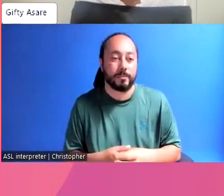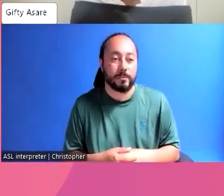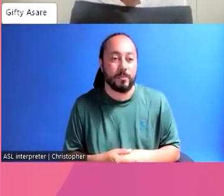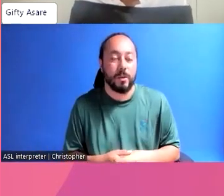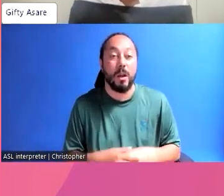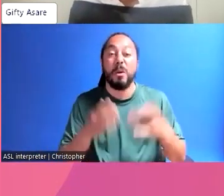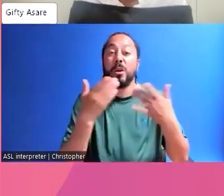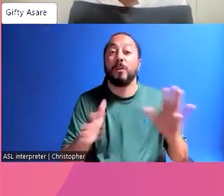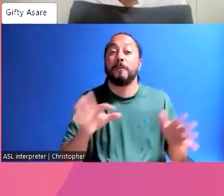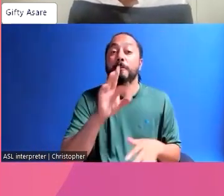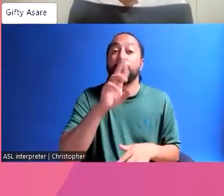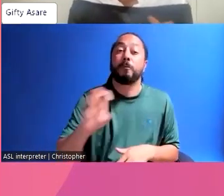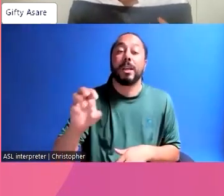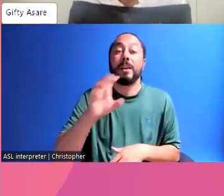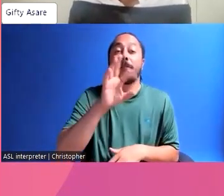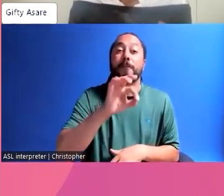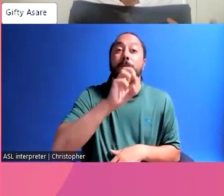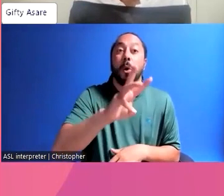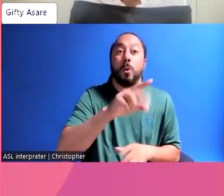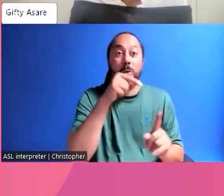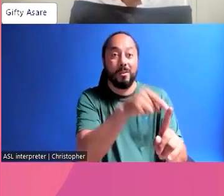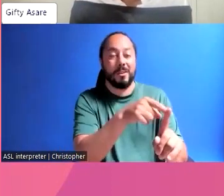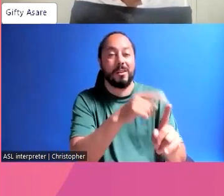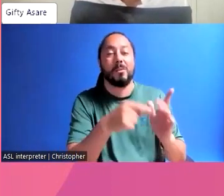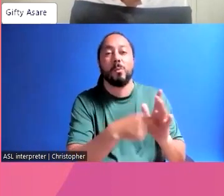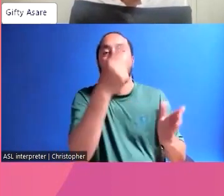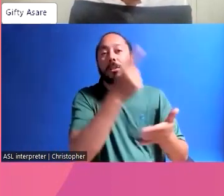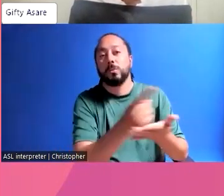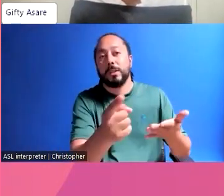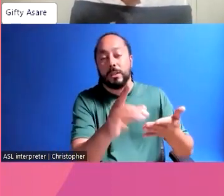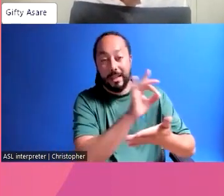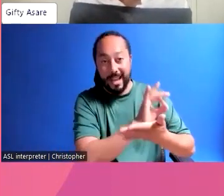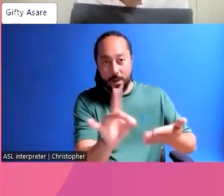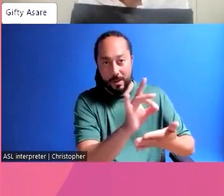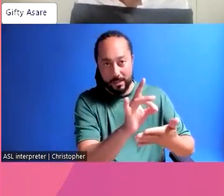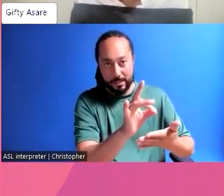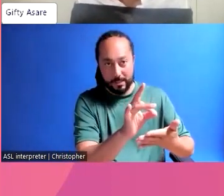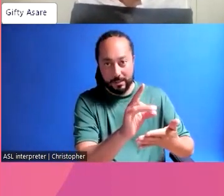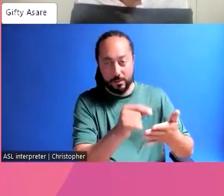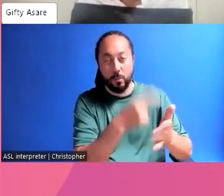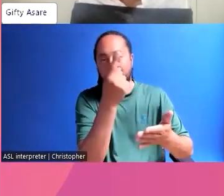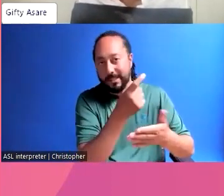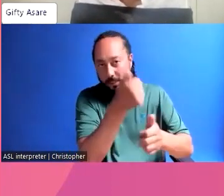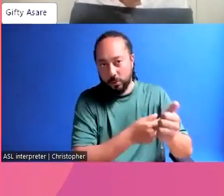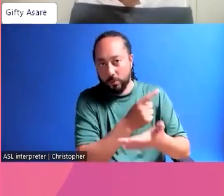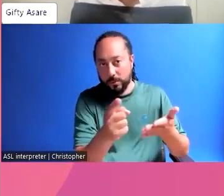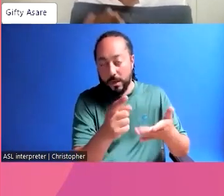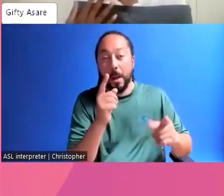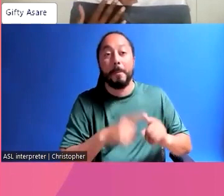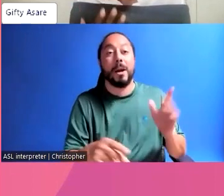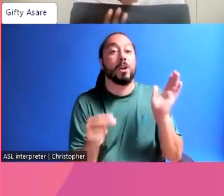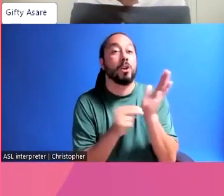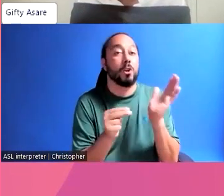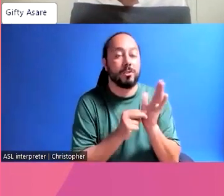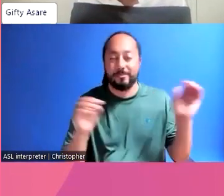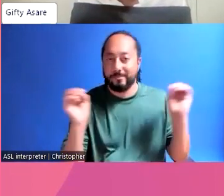was essentially one session once a week for 8 weeks, but it wasn't facilitated by a nurse. And so again, it